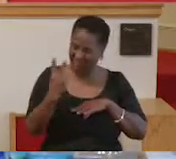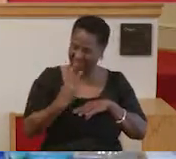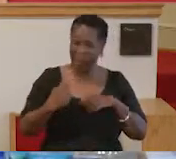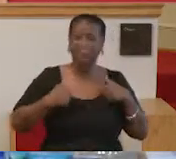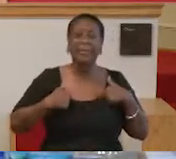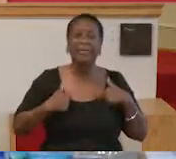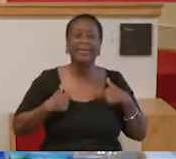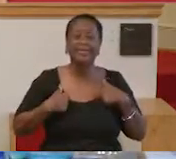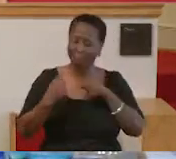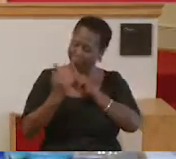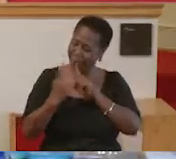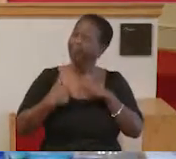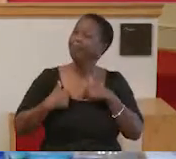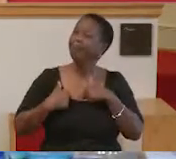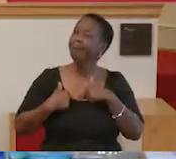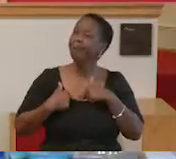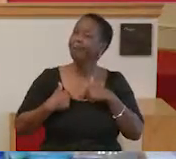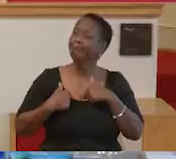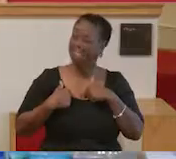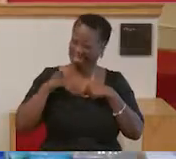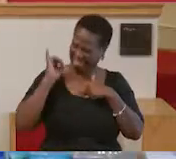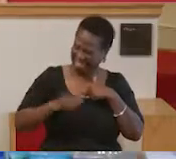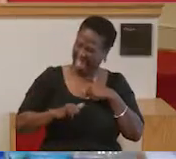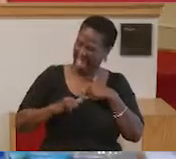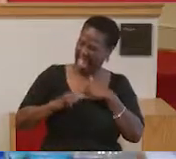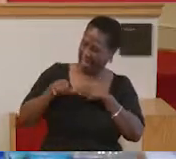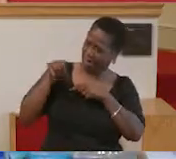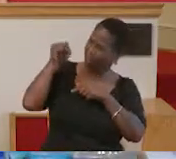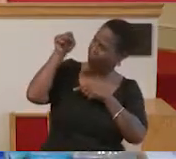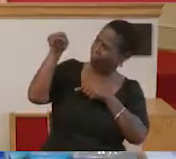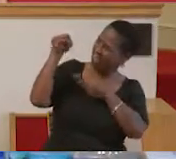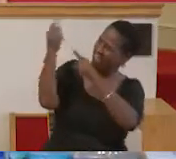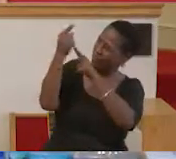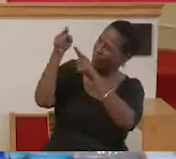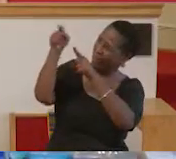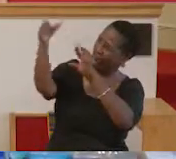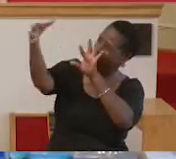The question is, do you have that something?